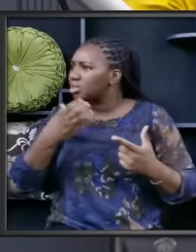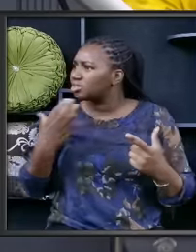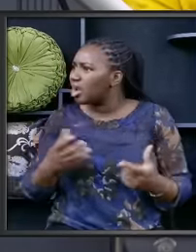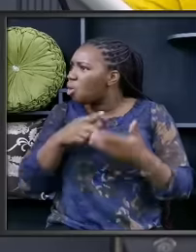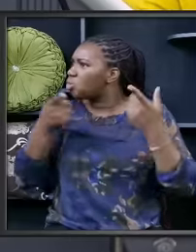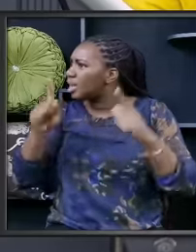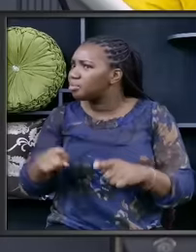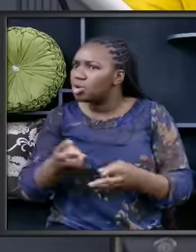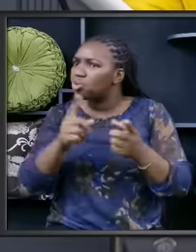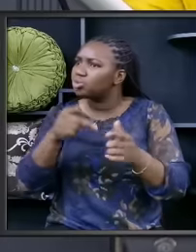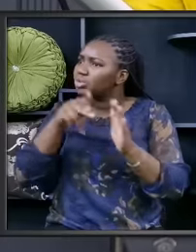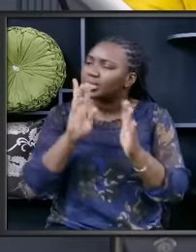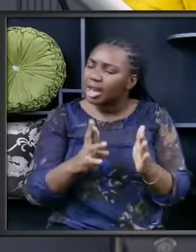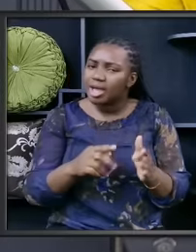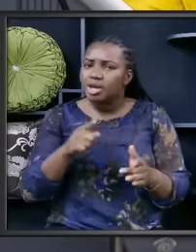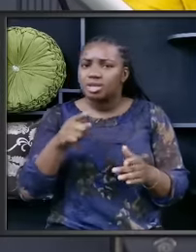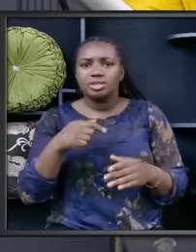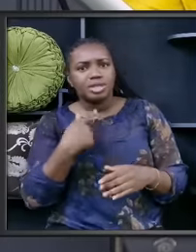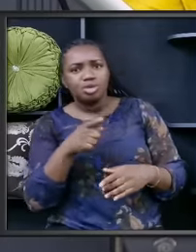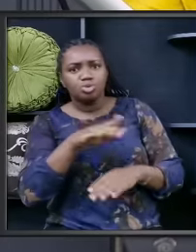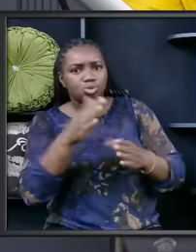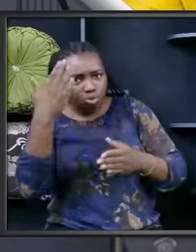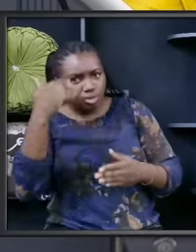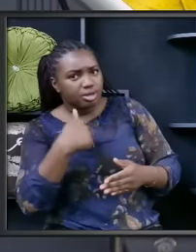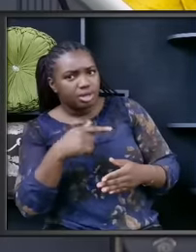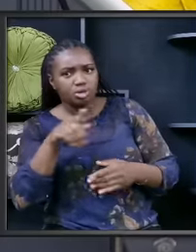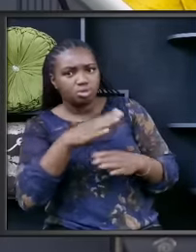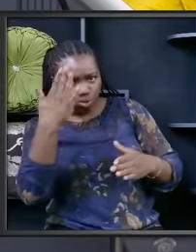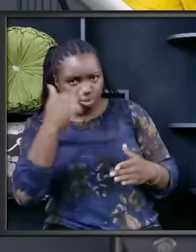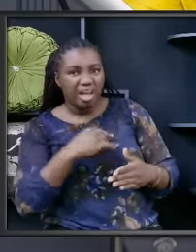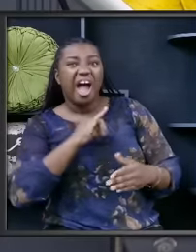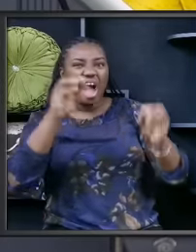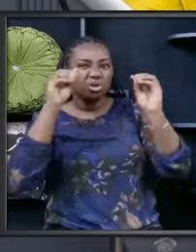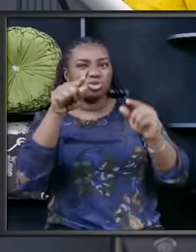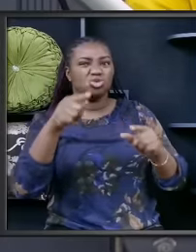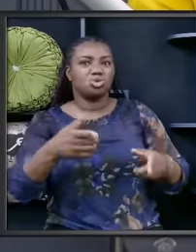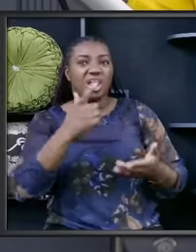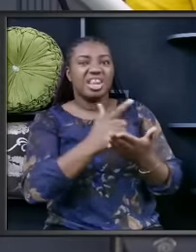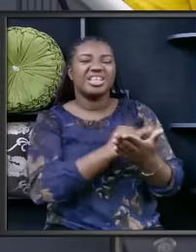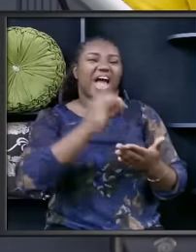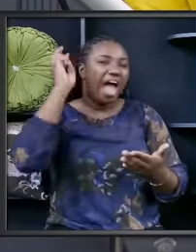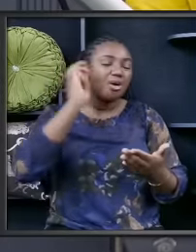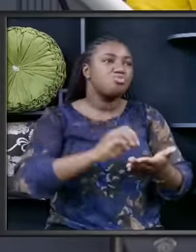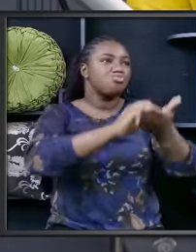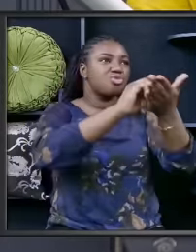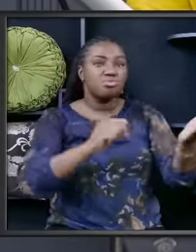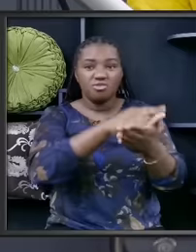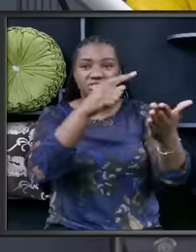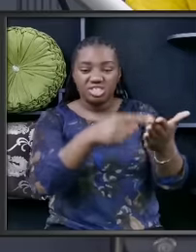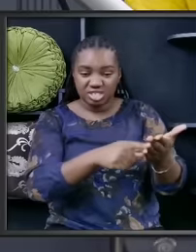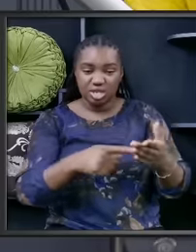tell and say, you don't know me. You don't know me. Okay, you don't know me. I go teach you a lesson. I go come out this your